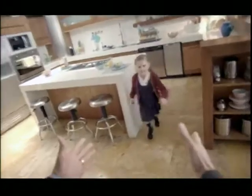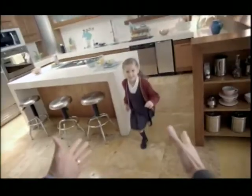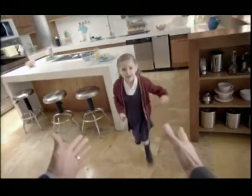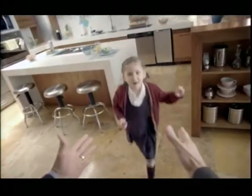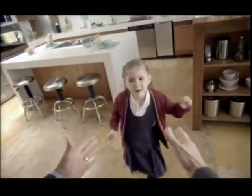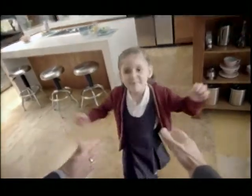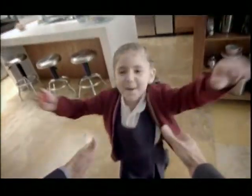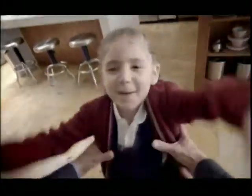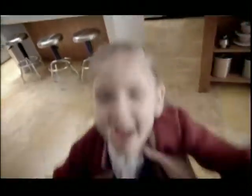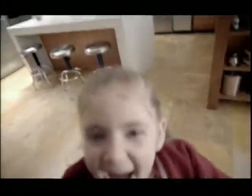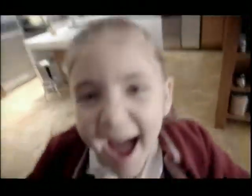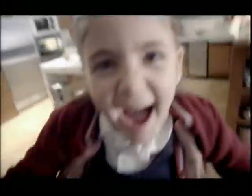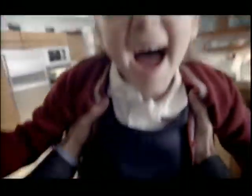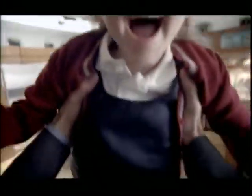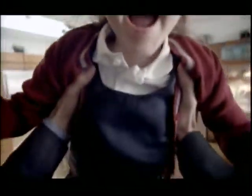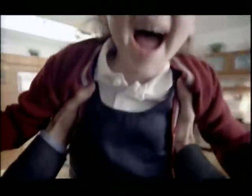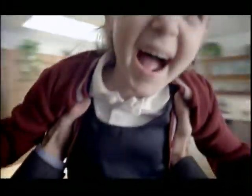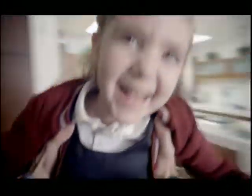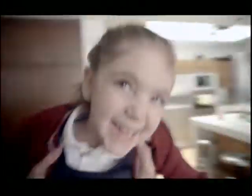My baby.